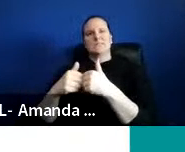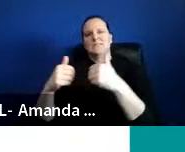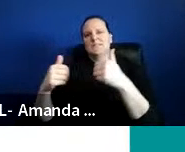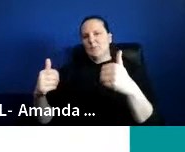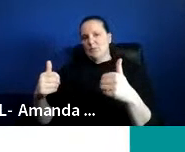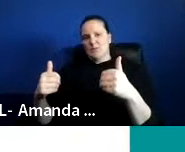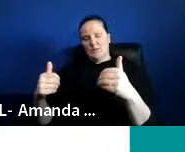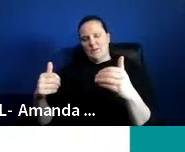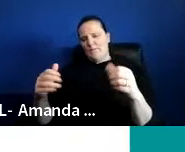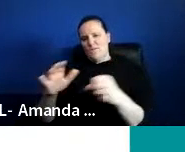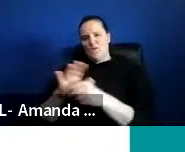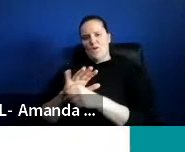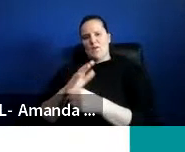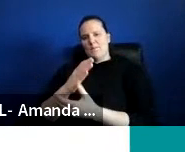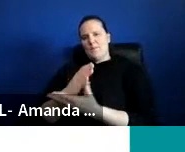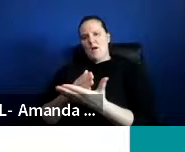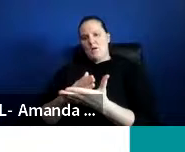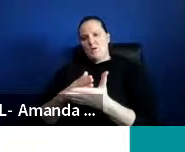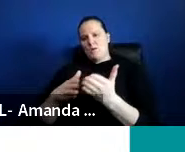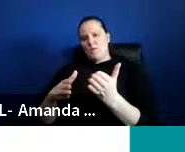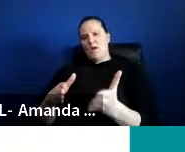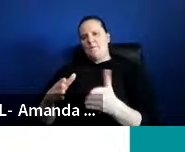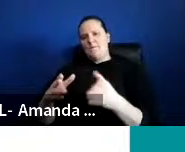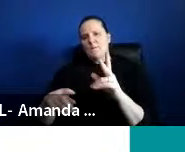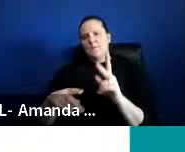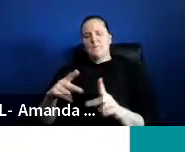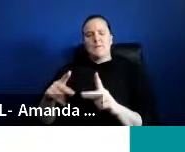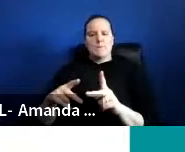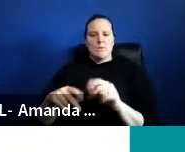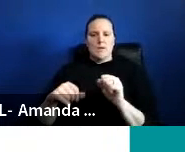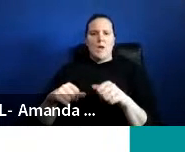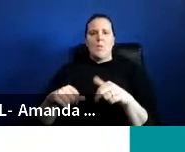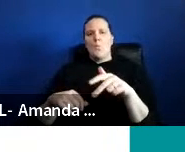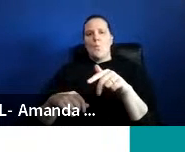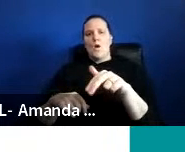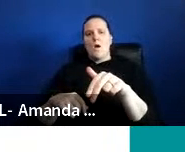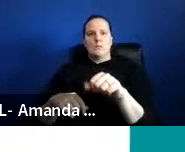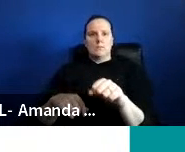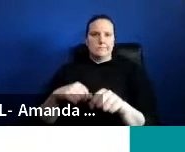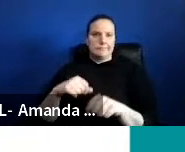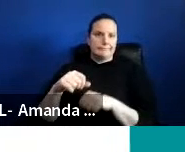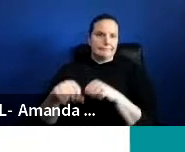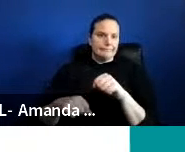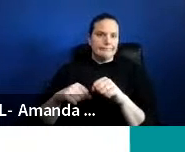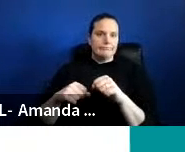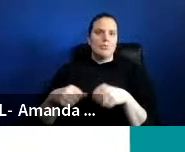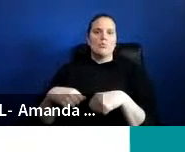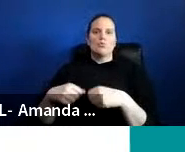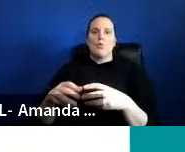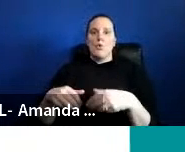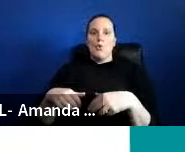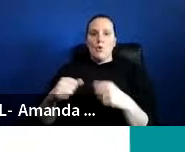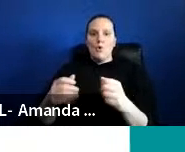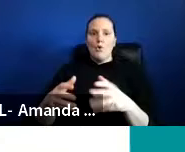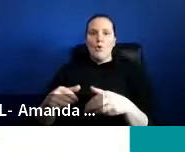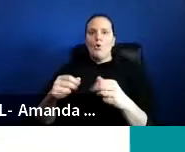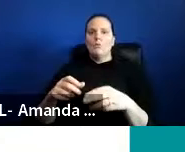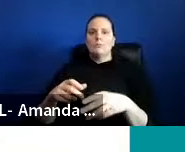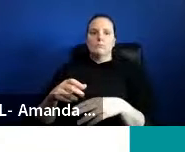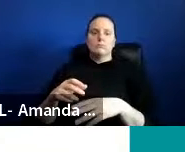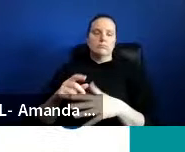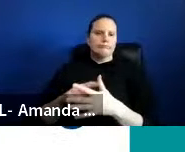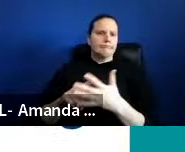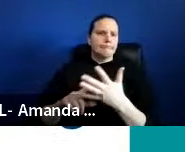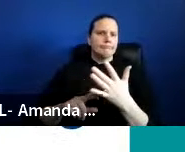separate pathway for people to walk, bike, roll, etc. Next slide,